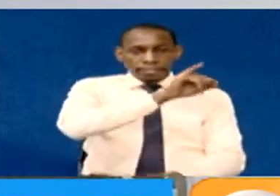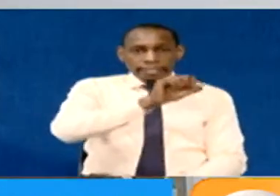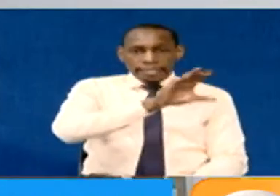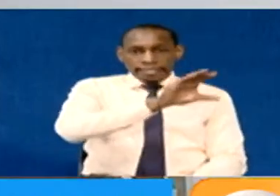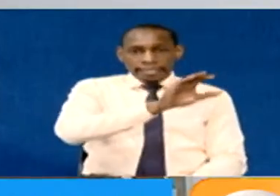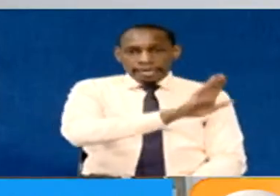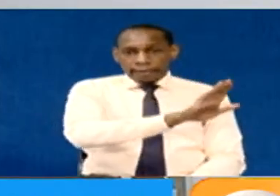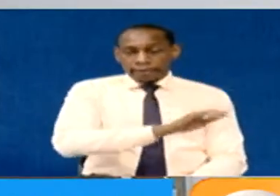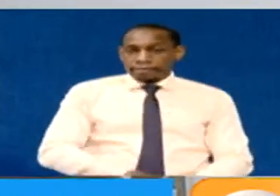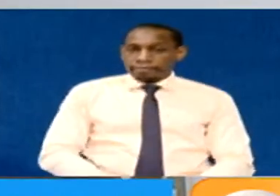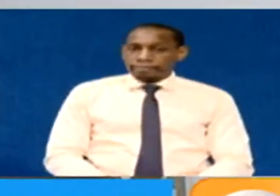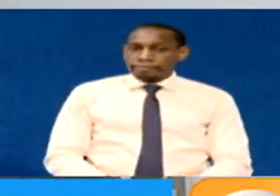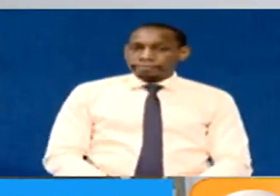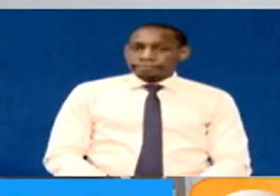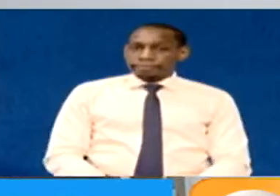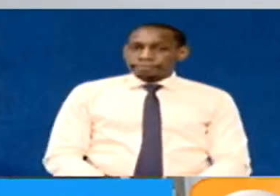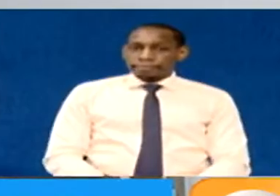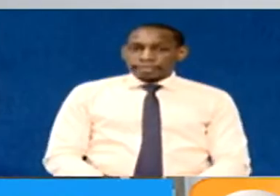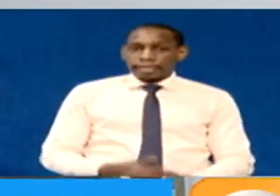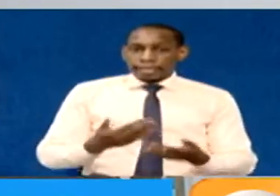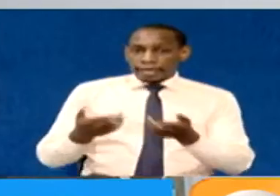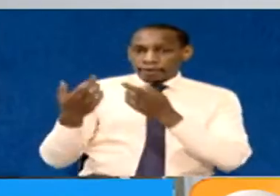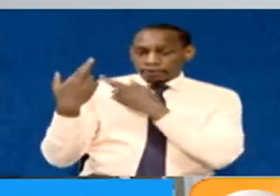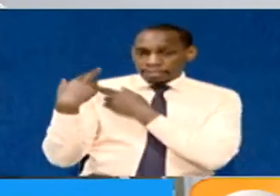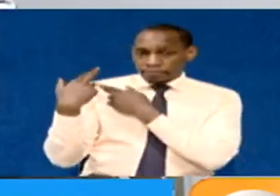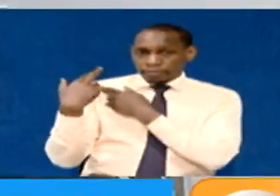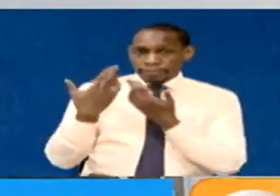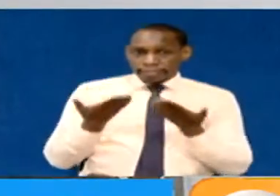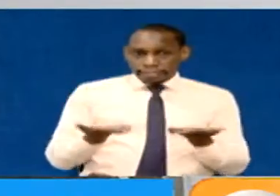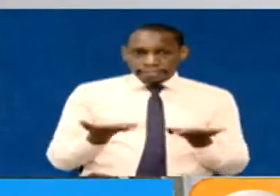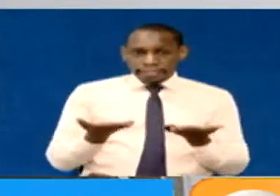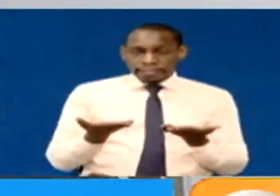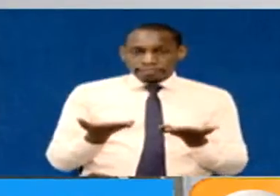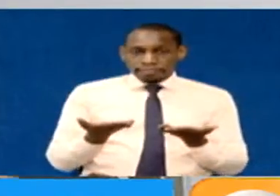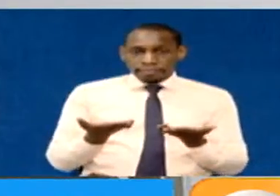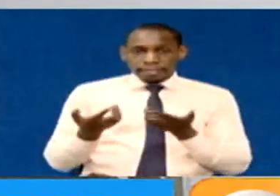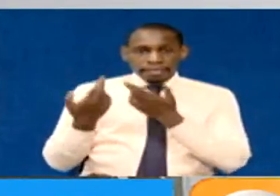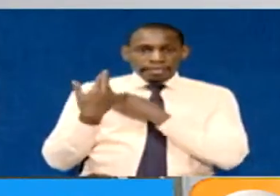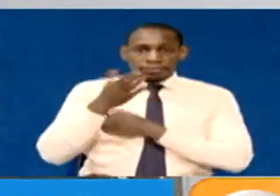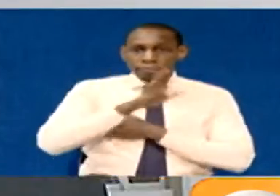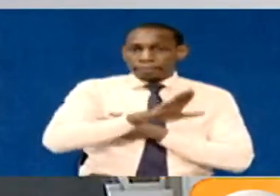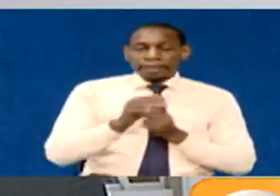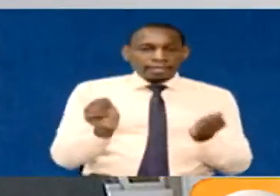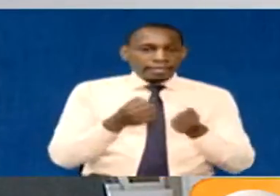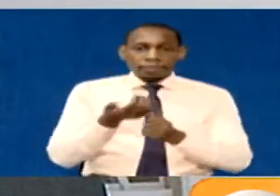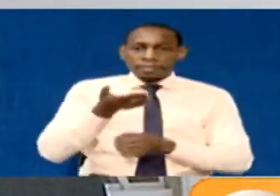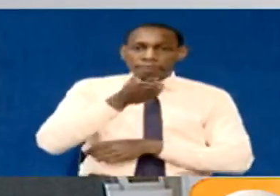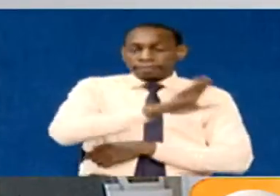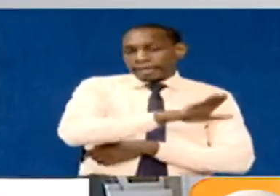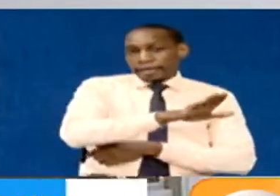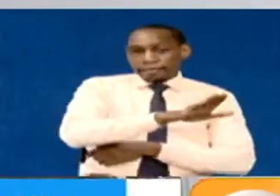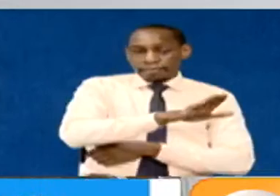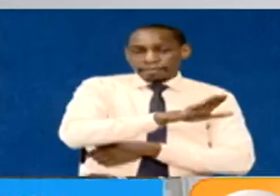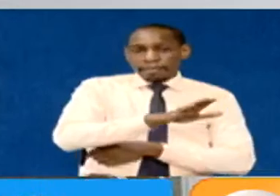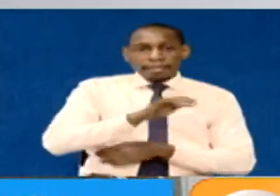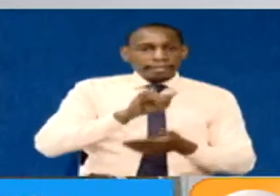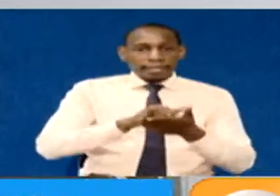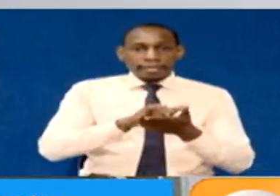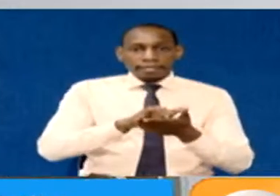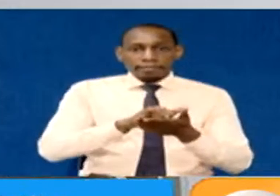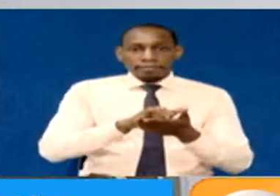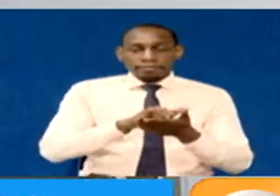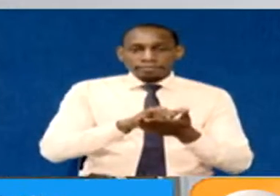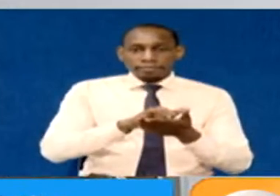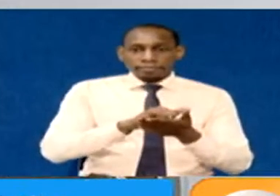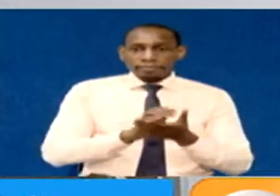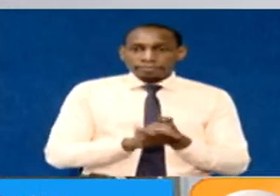JSC. So the ball you are talking about, you spoke of the ball being passed. You can't pass the ball backwards. That only happens in